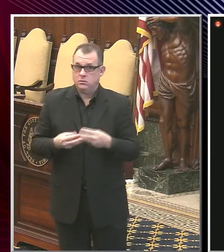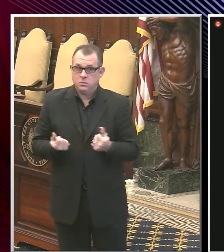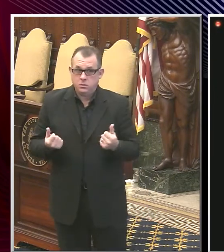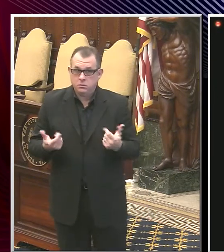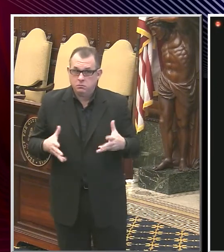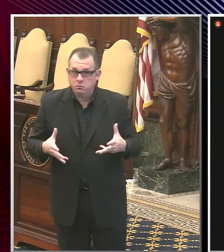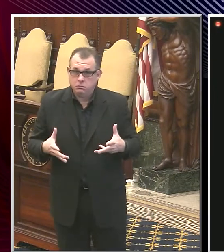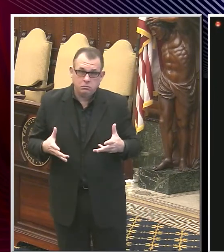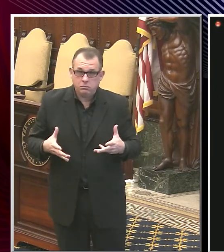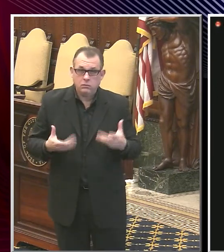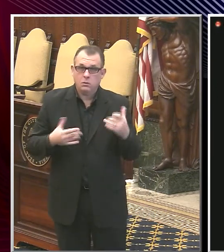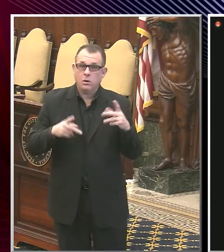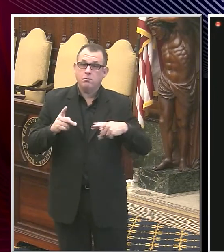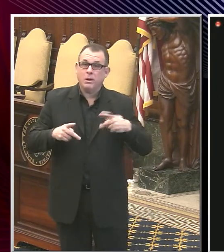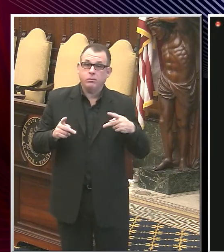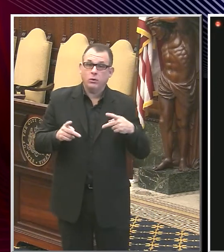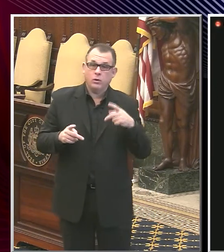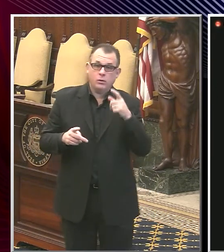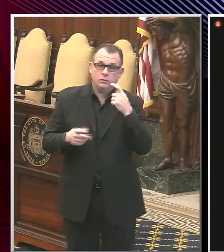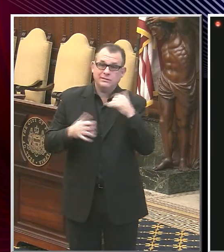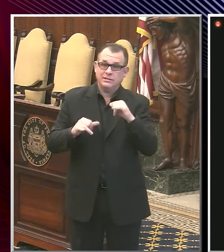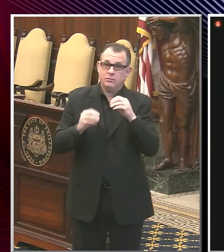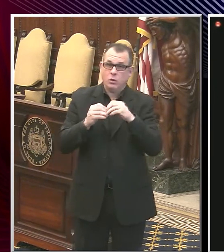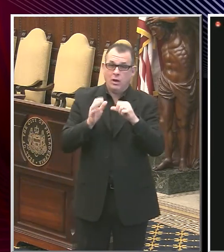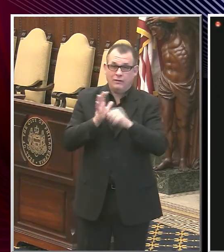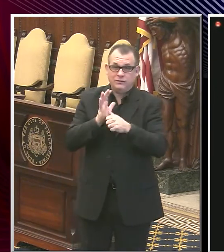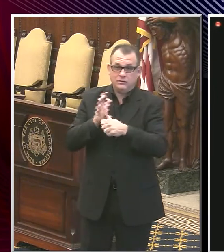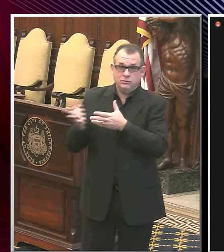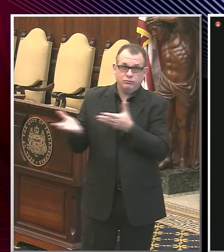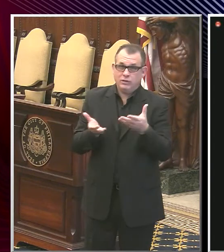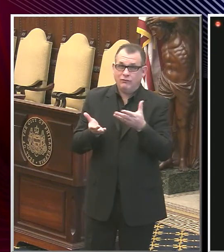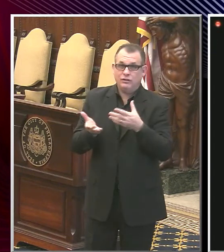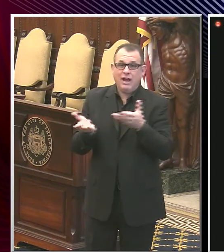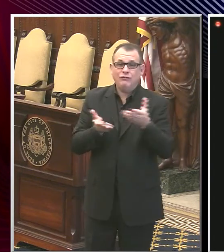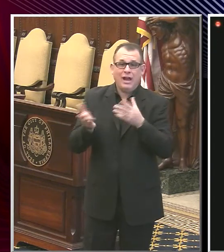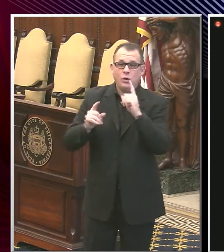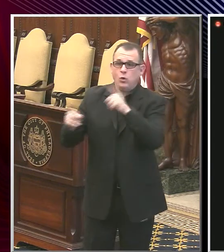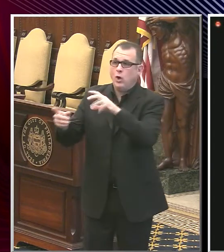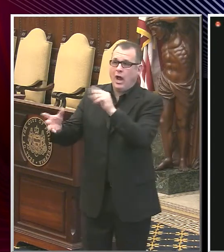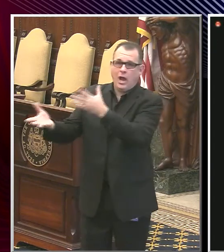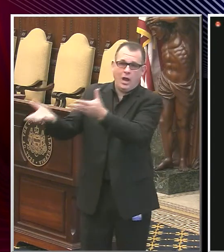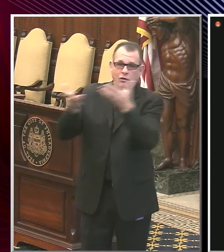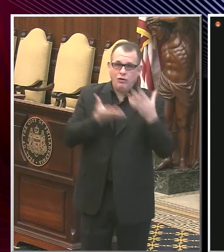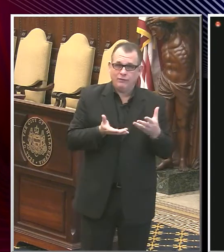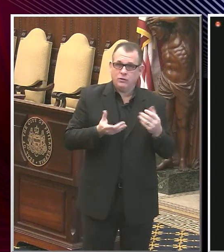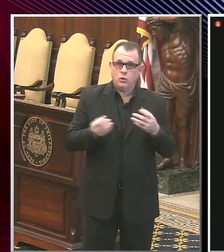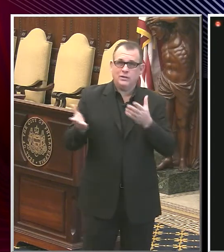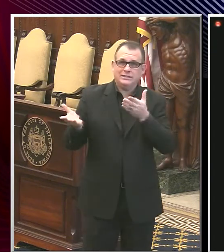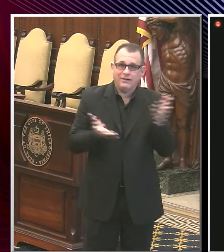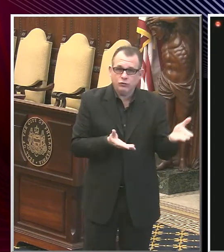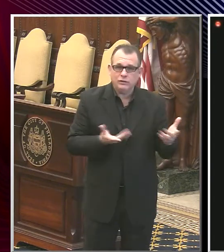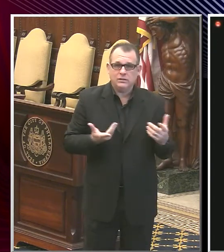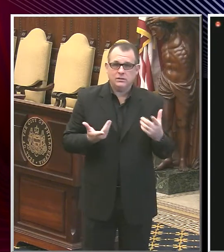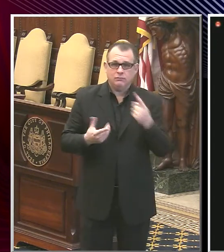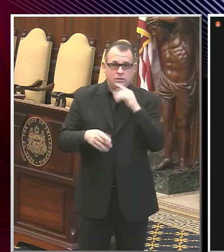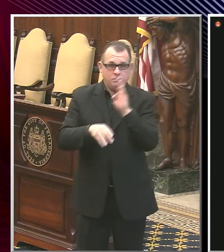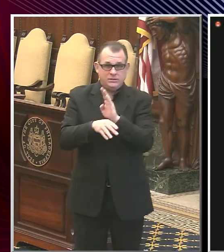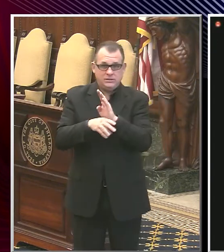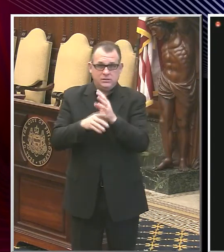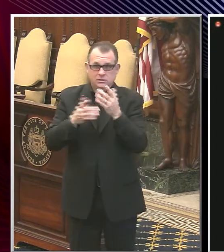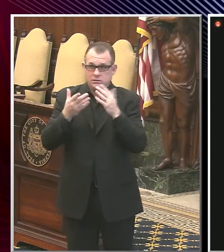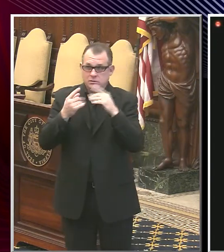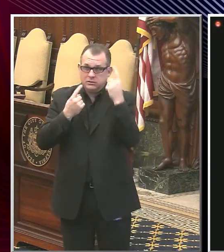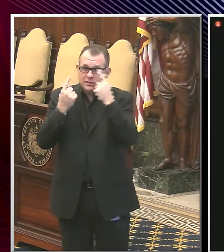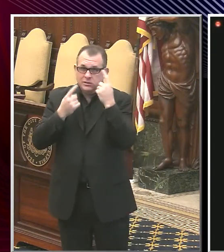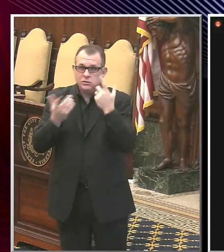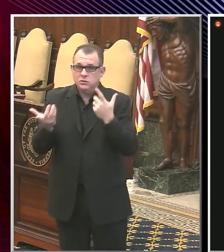subsided? Will there still be more of an emphasis on carry out and contactless delivery? Has the business community